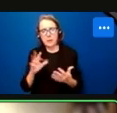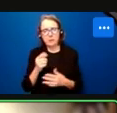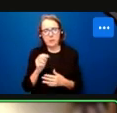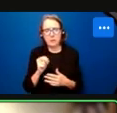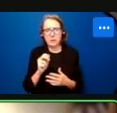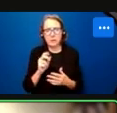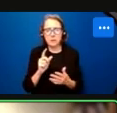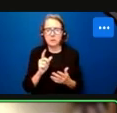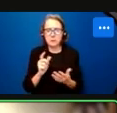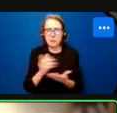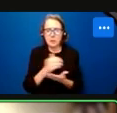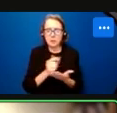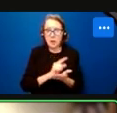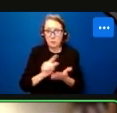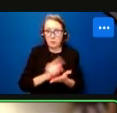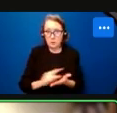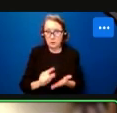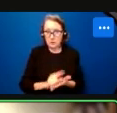collected weekly.